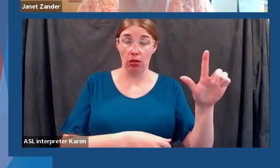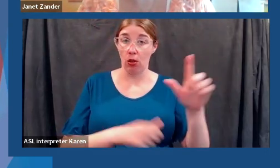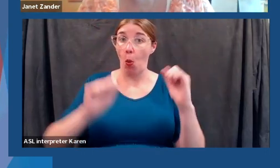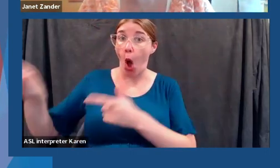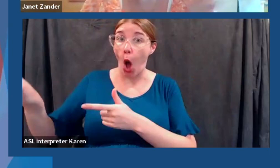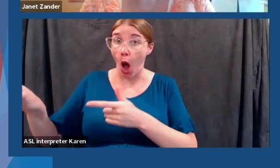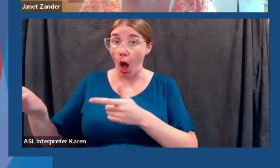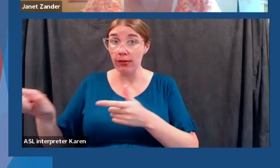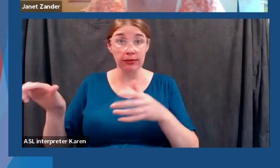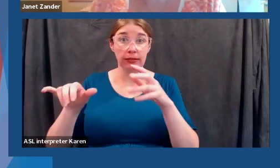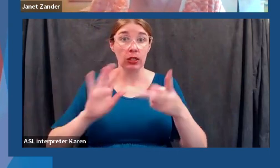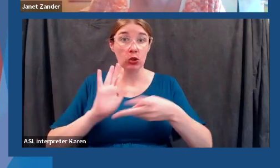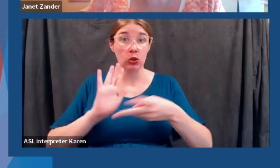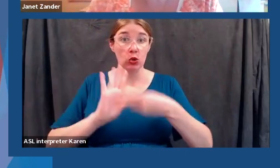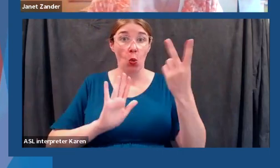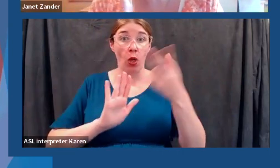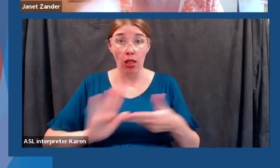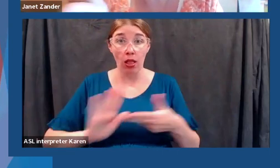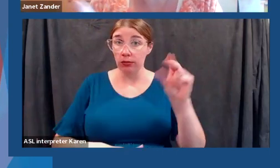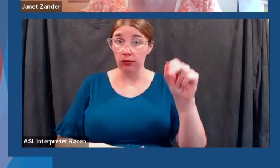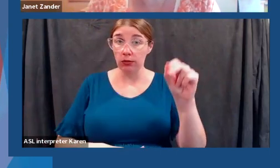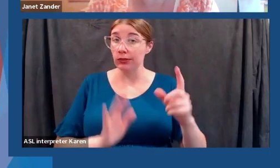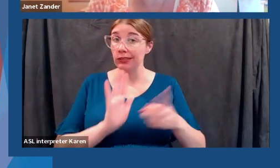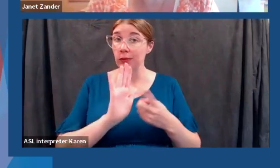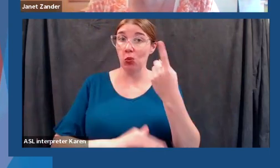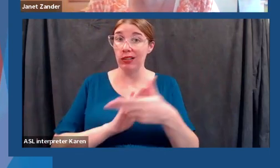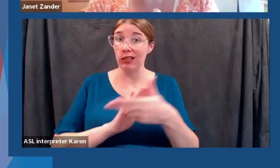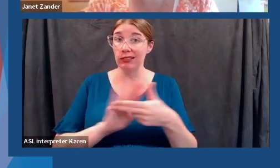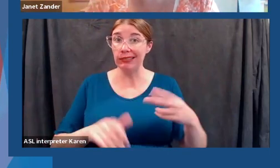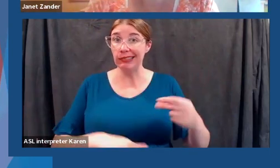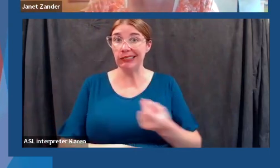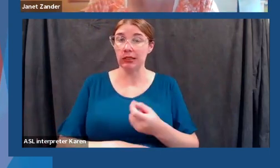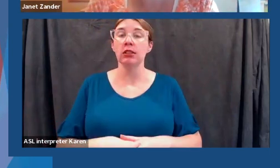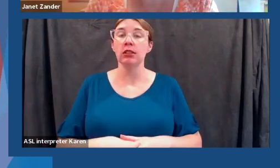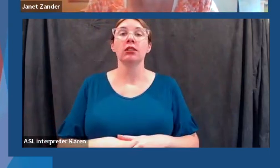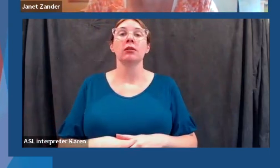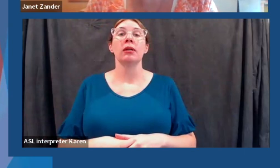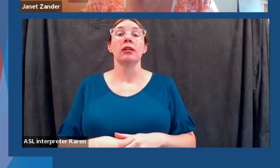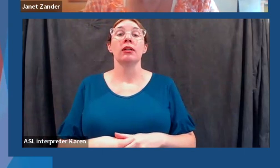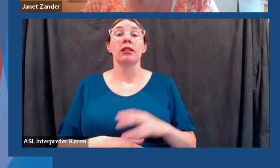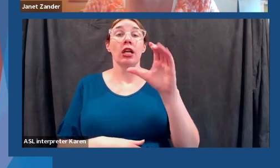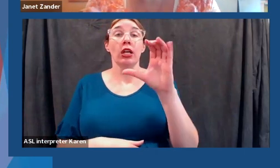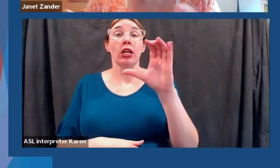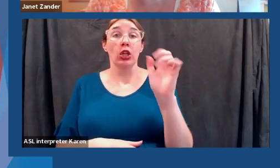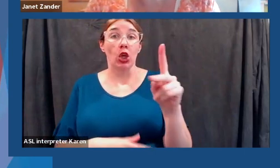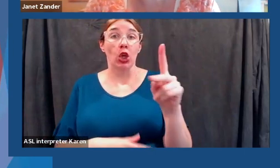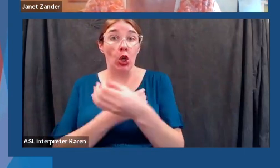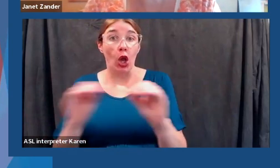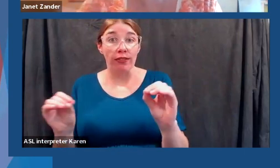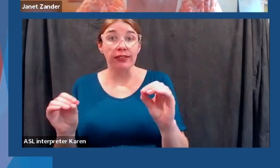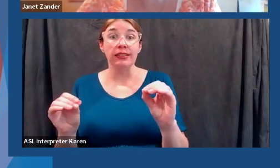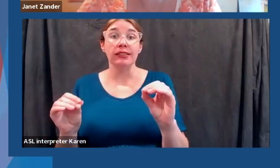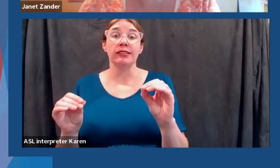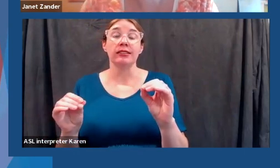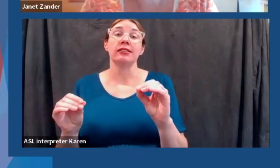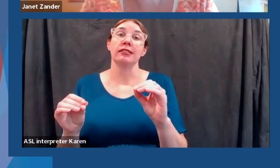additionally, the time registration closes, other than at the polling sites or in the clerk's office, is shorter than the